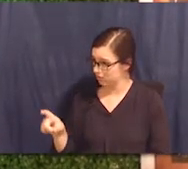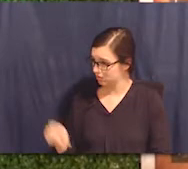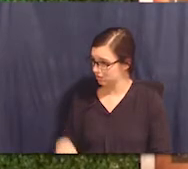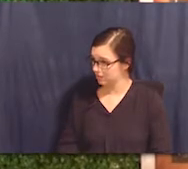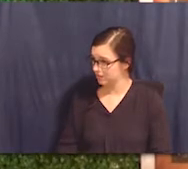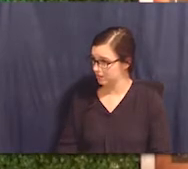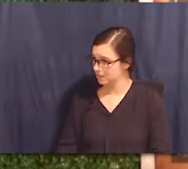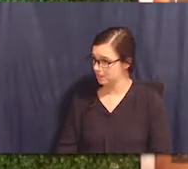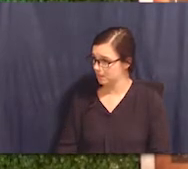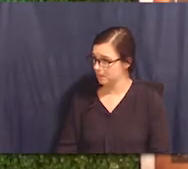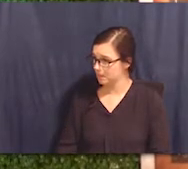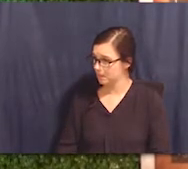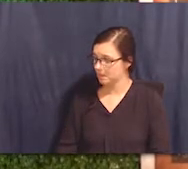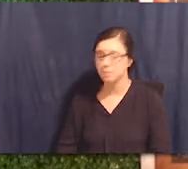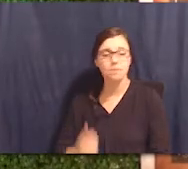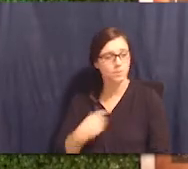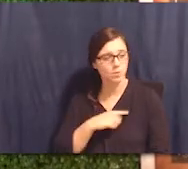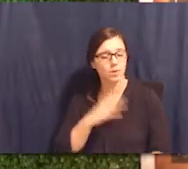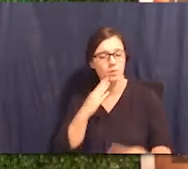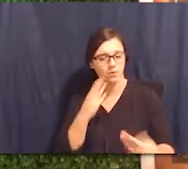Or?